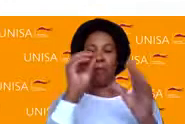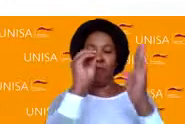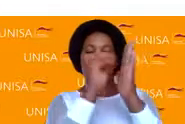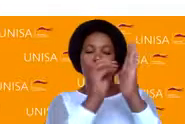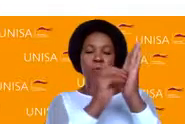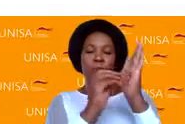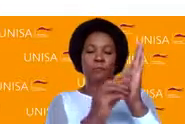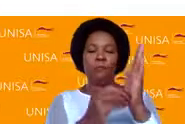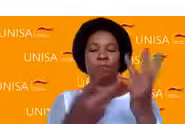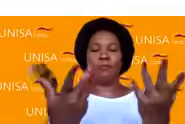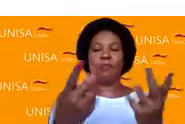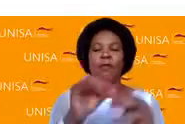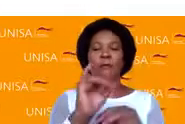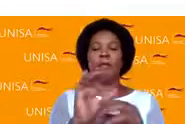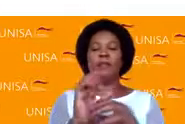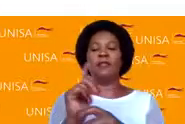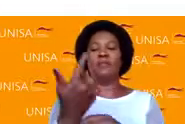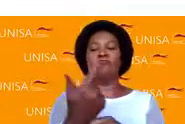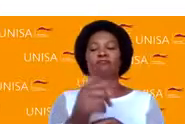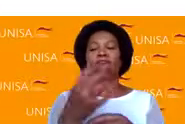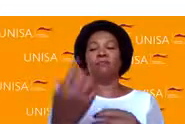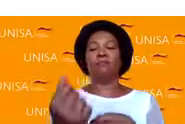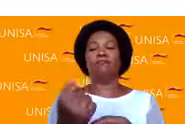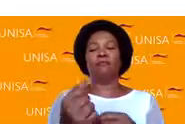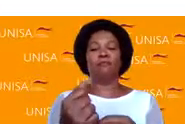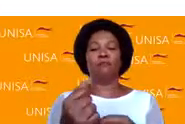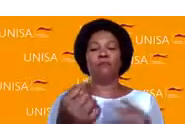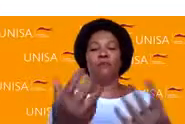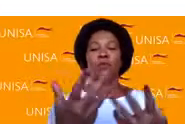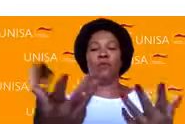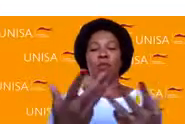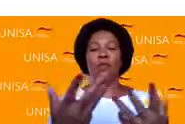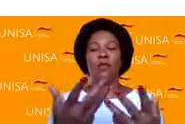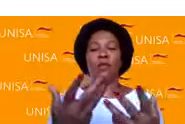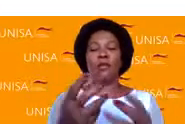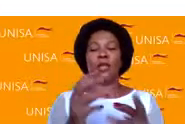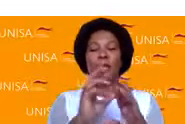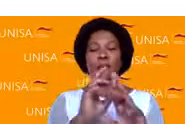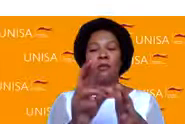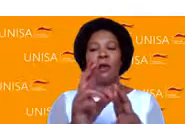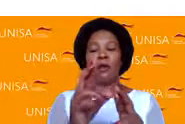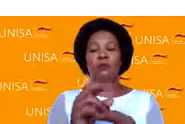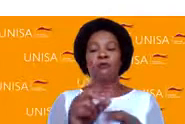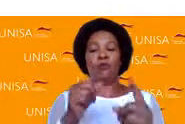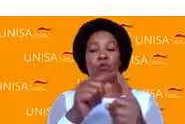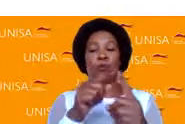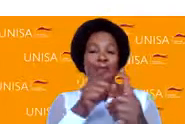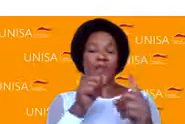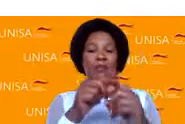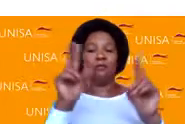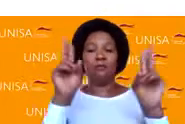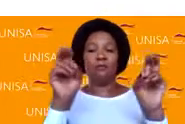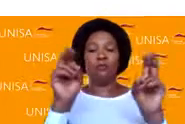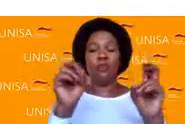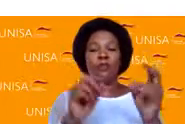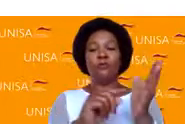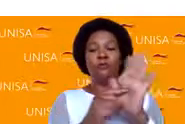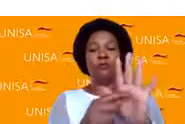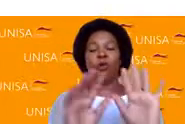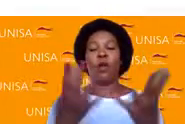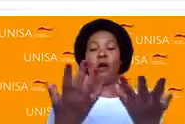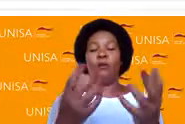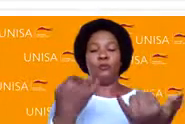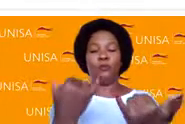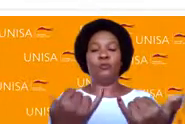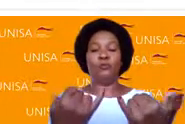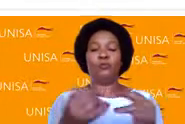topic. But generally, you will also have a lot of times where you just have to go reply to a topic, and that's what we will show you today. And so